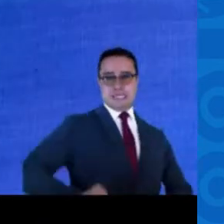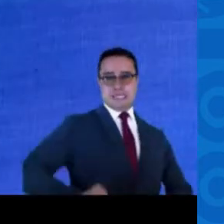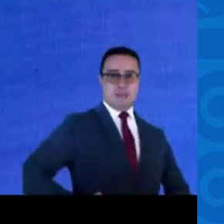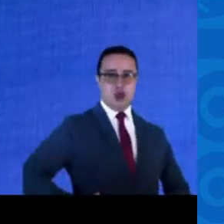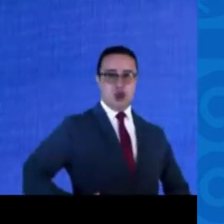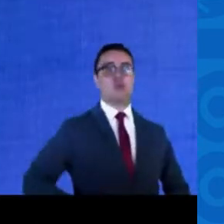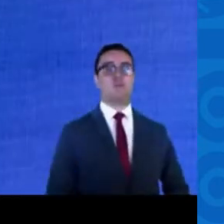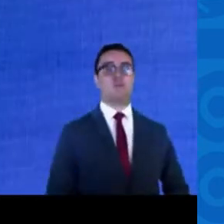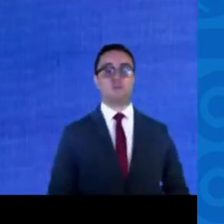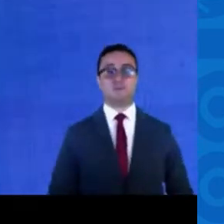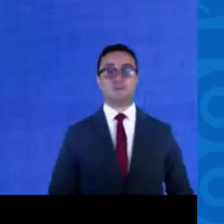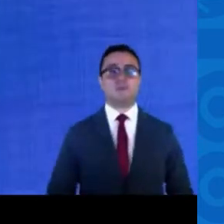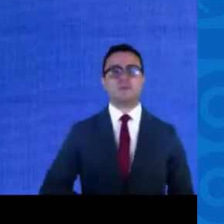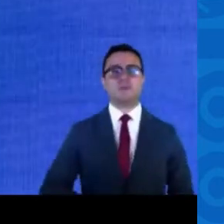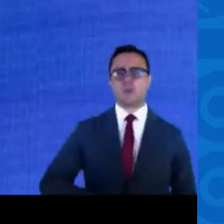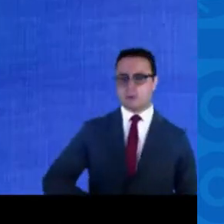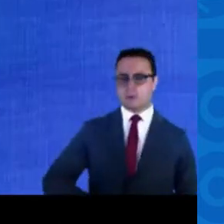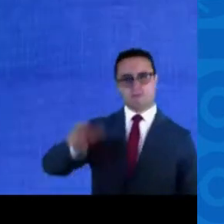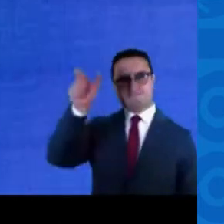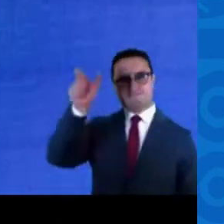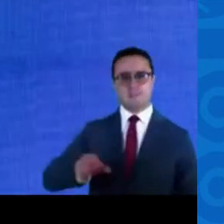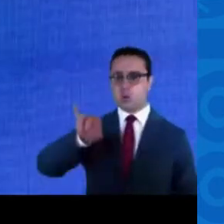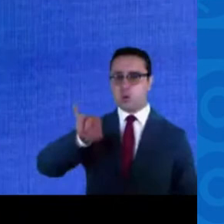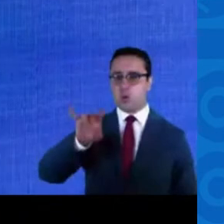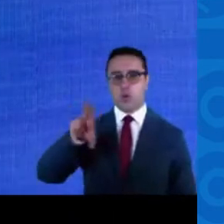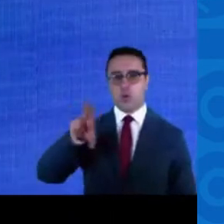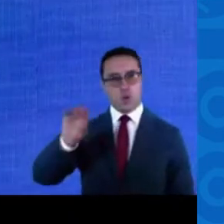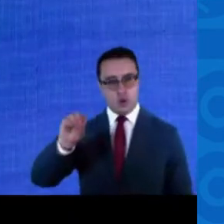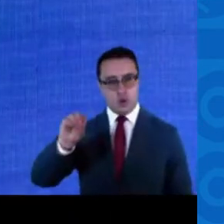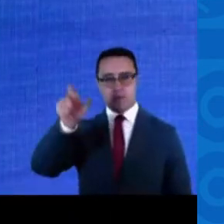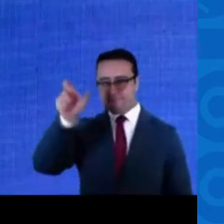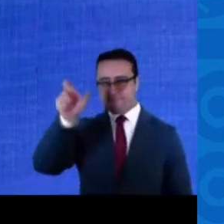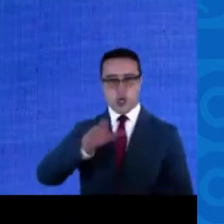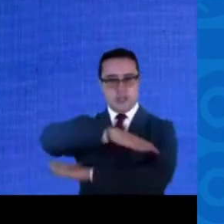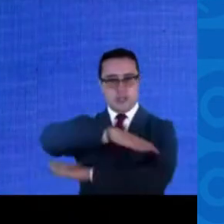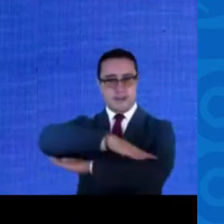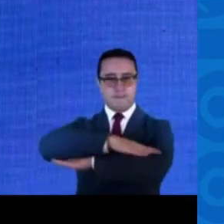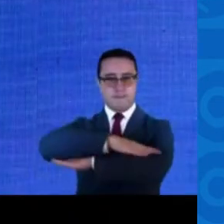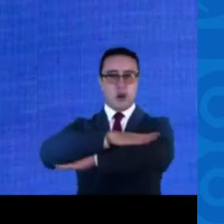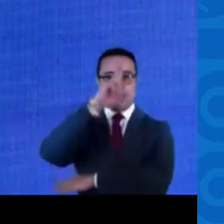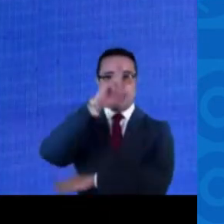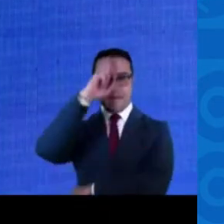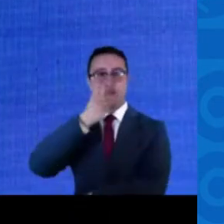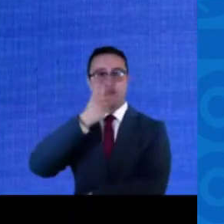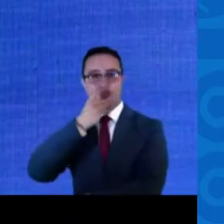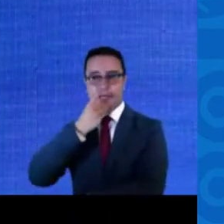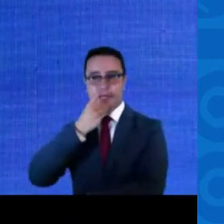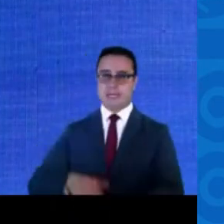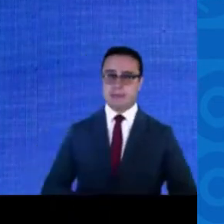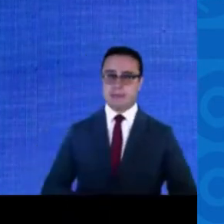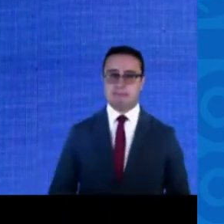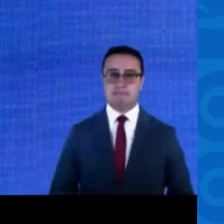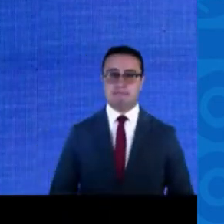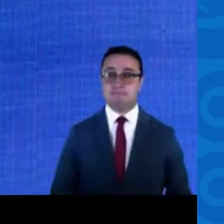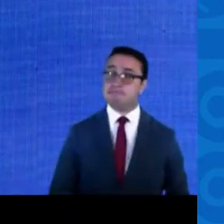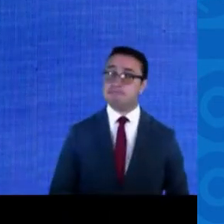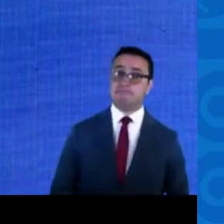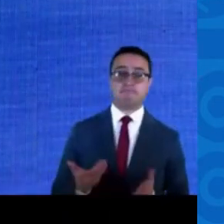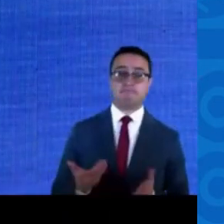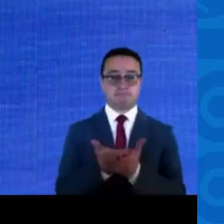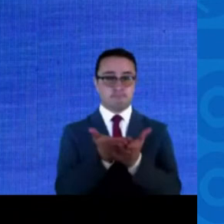Republic of Salvador, Mr. Julio Cordero Espaillat, ambassador of the Dominican